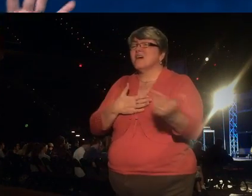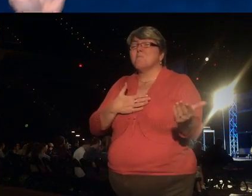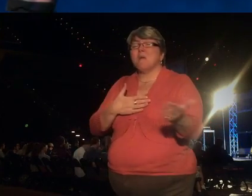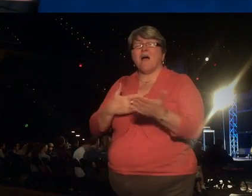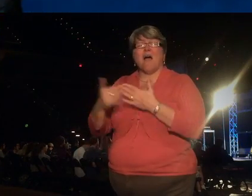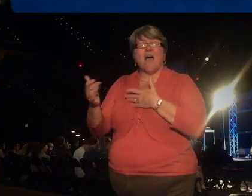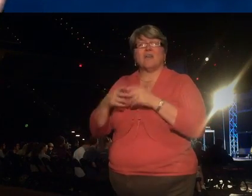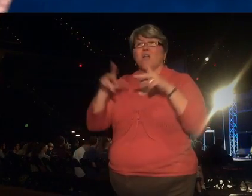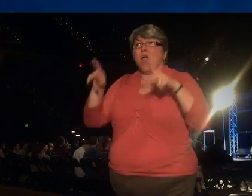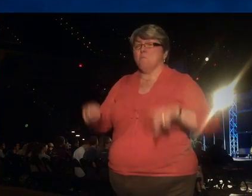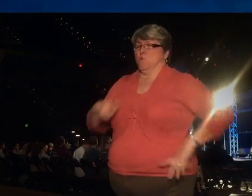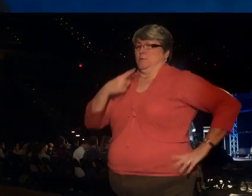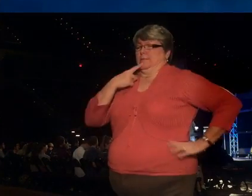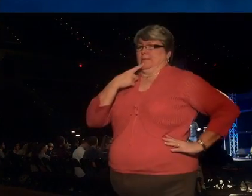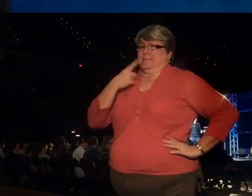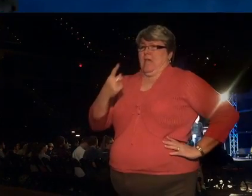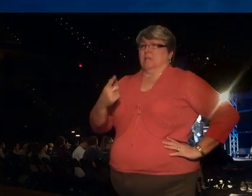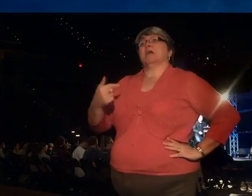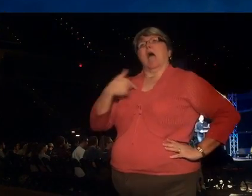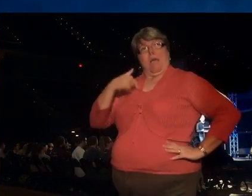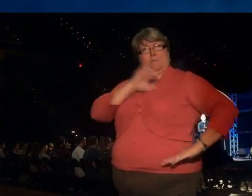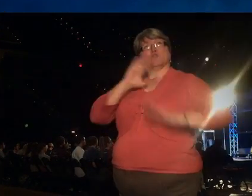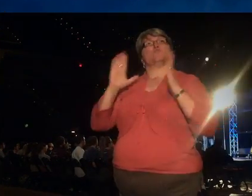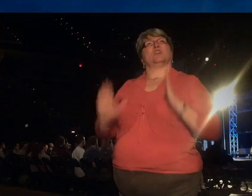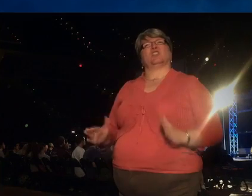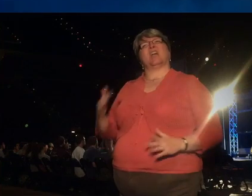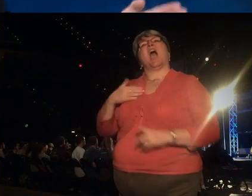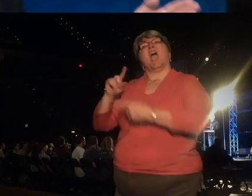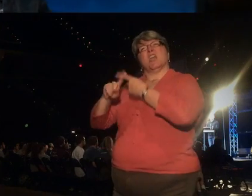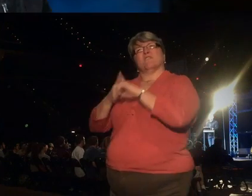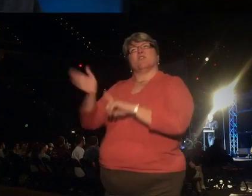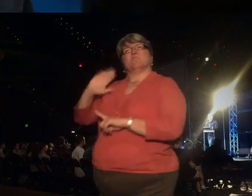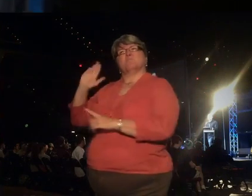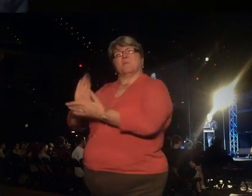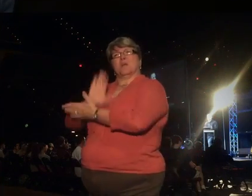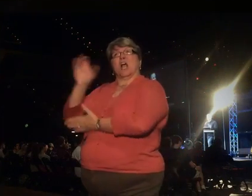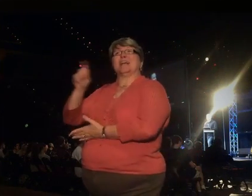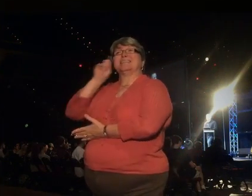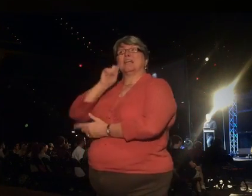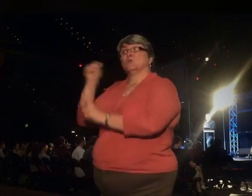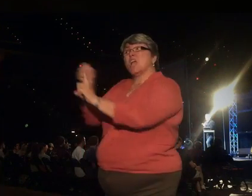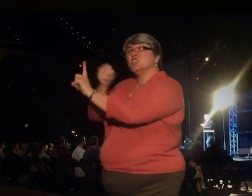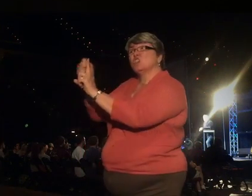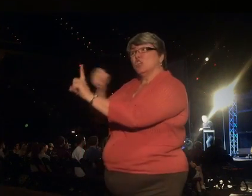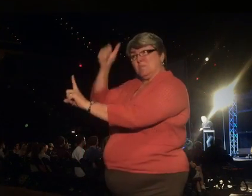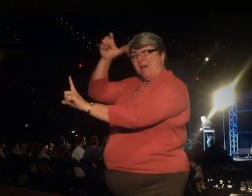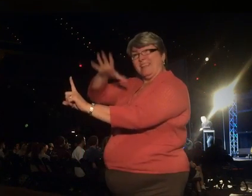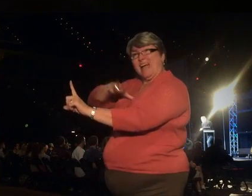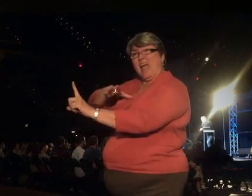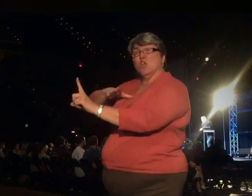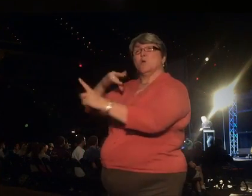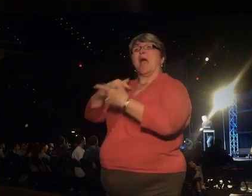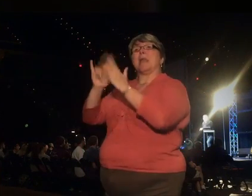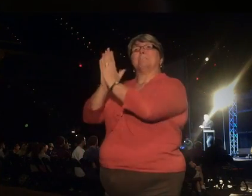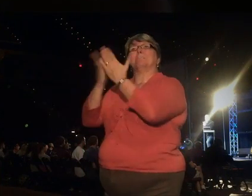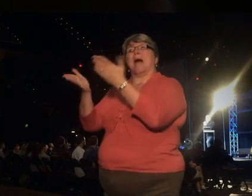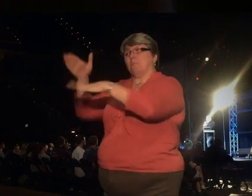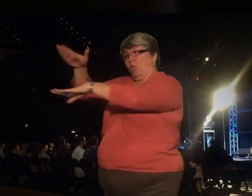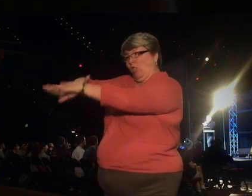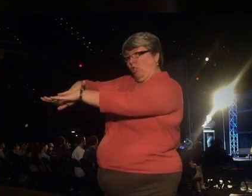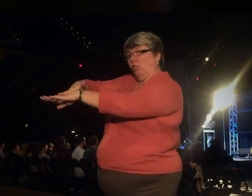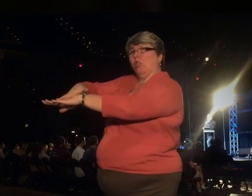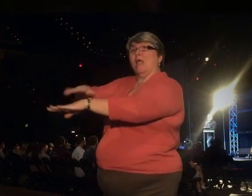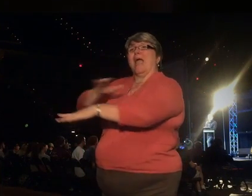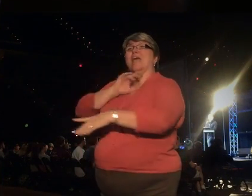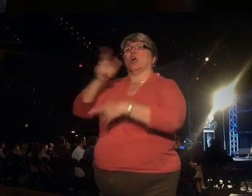someone says they're a Christian. I had a friend when I was in college get sexually assaulted by a guy who had a Bible on his coffee table and a little Christian bumper sticker